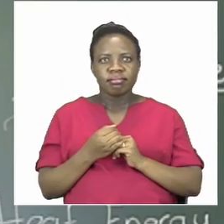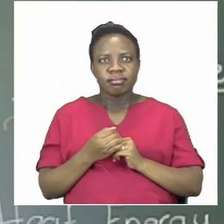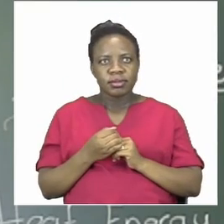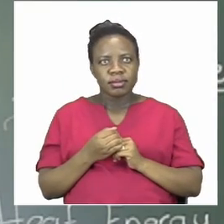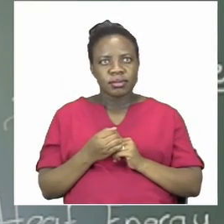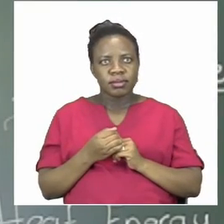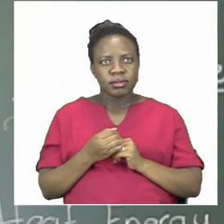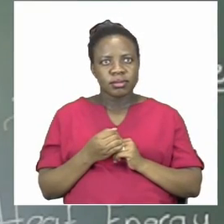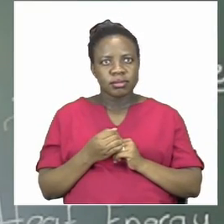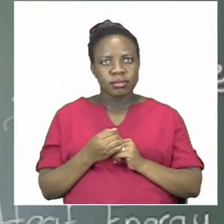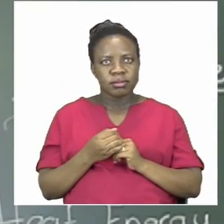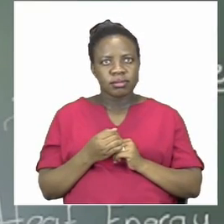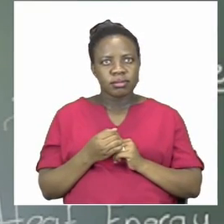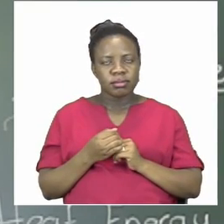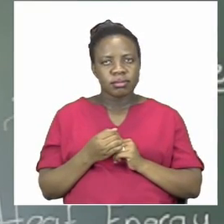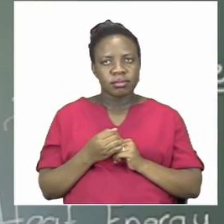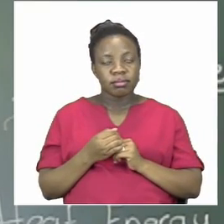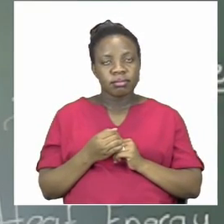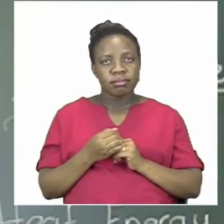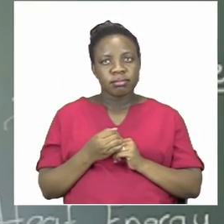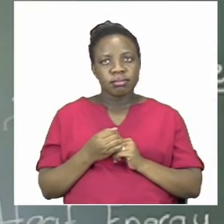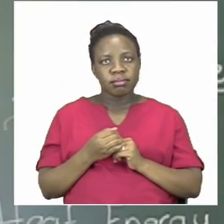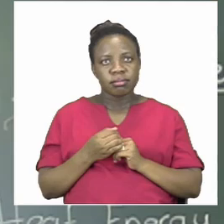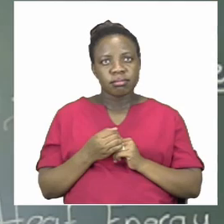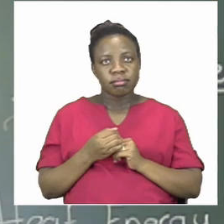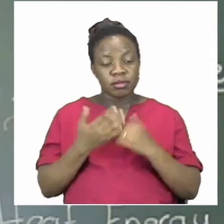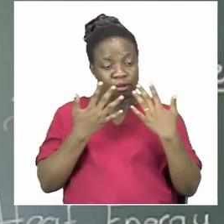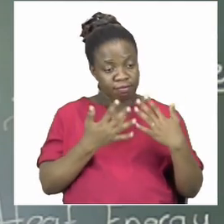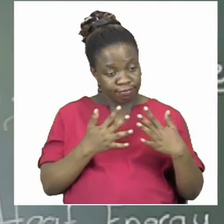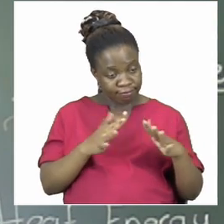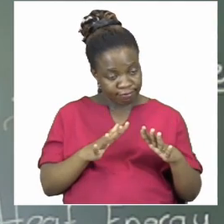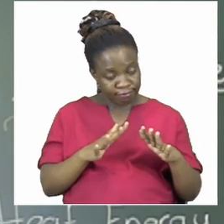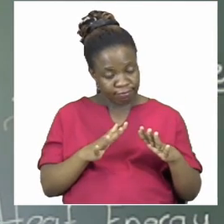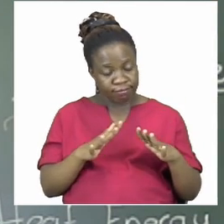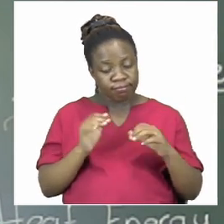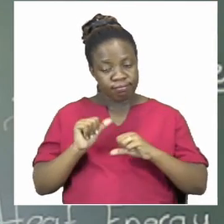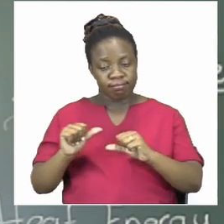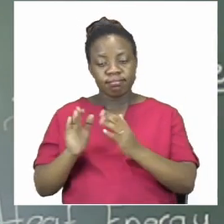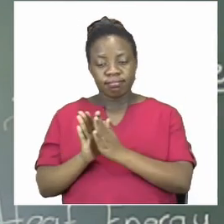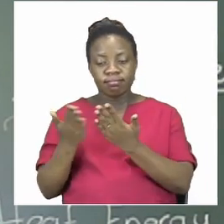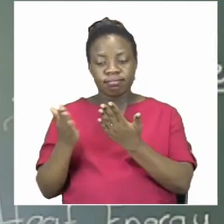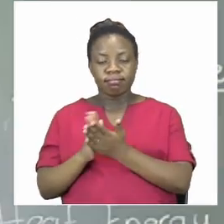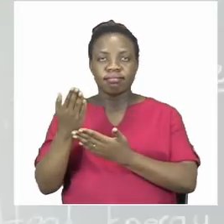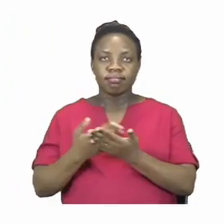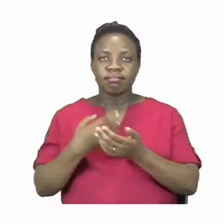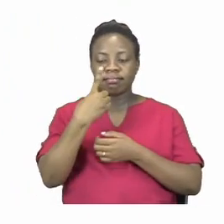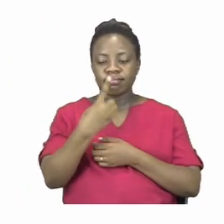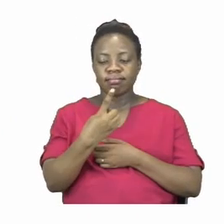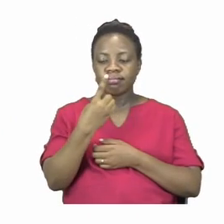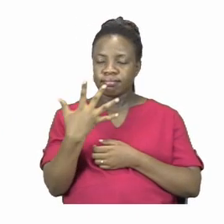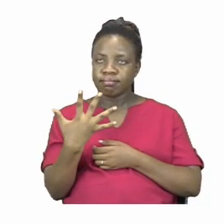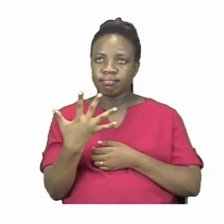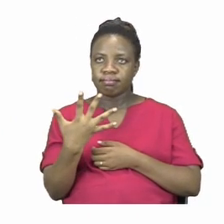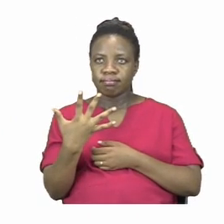number you need. When you're done with that one, you can move to the next page, page 15. Now on